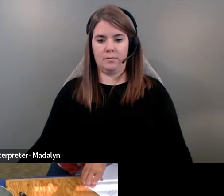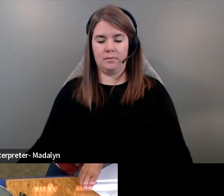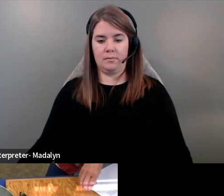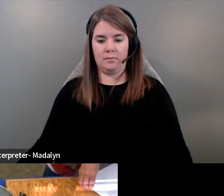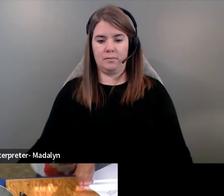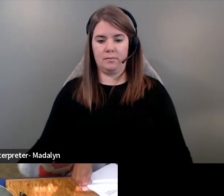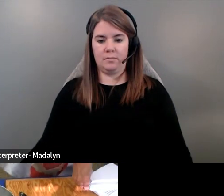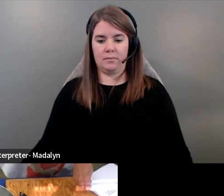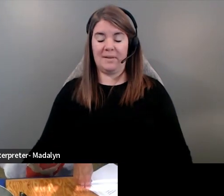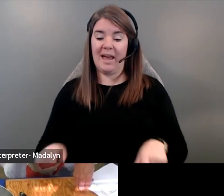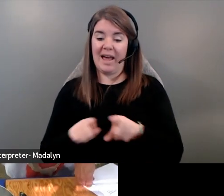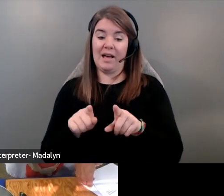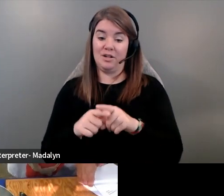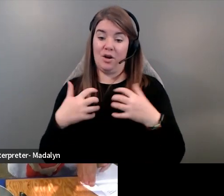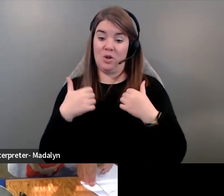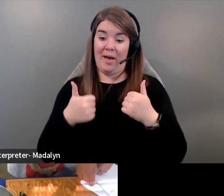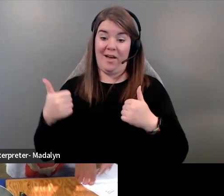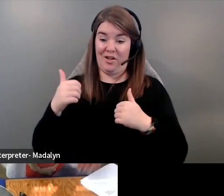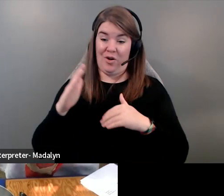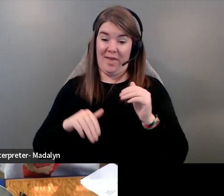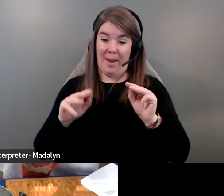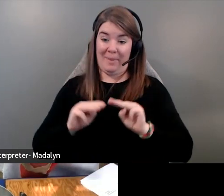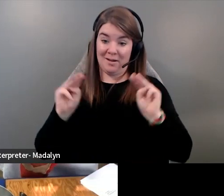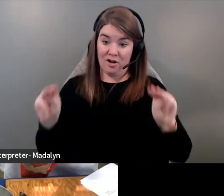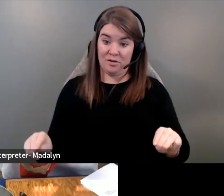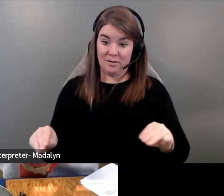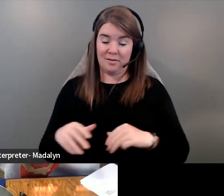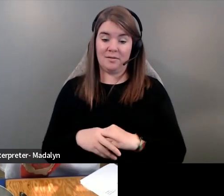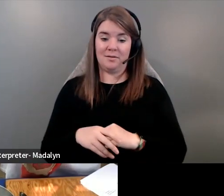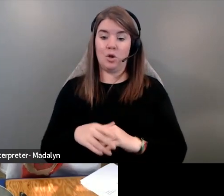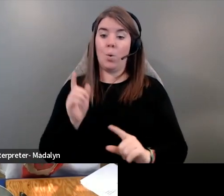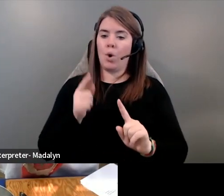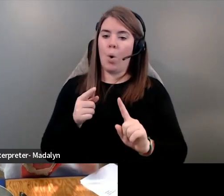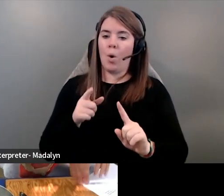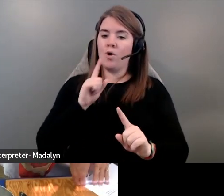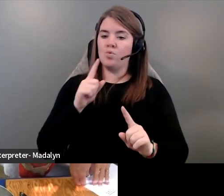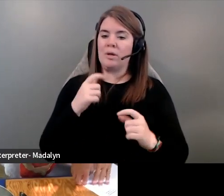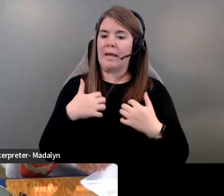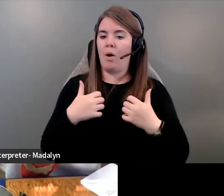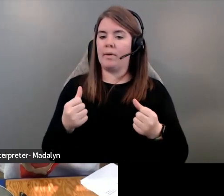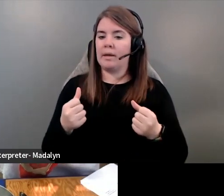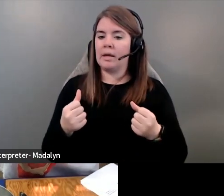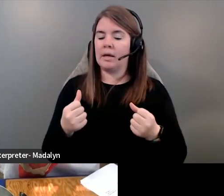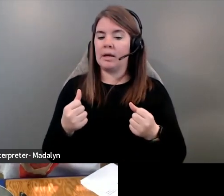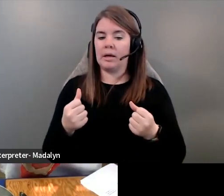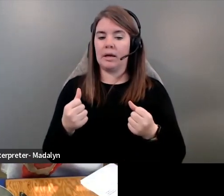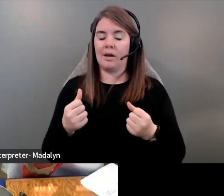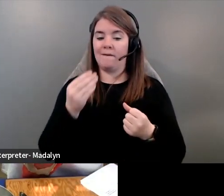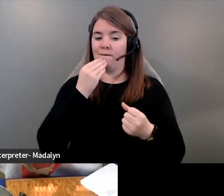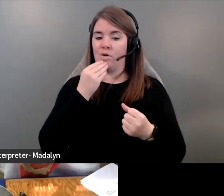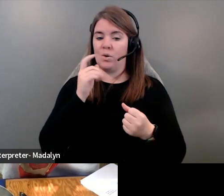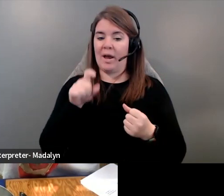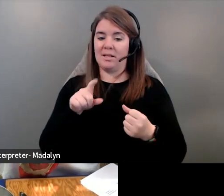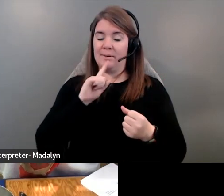And it's healthier for you than McDonald's. So the goal of these recipes is to be healthy, and the food needs to be